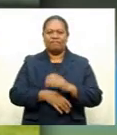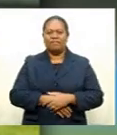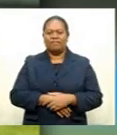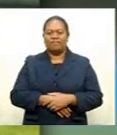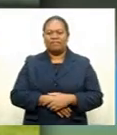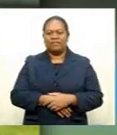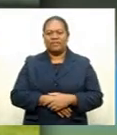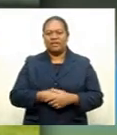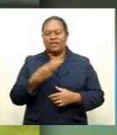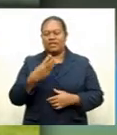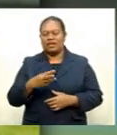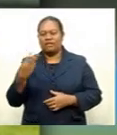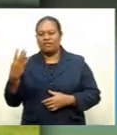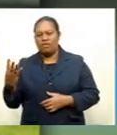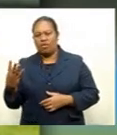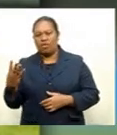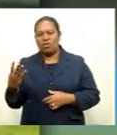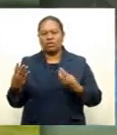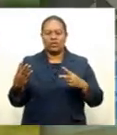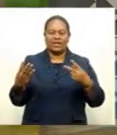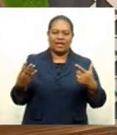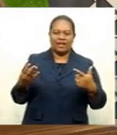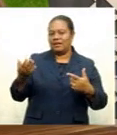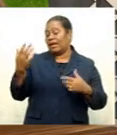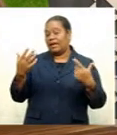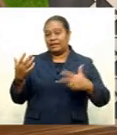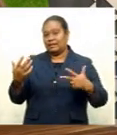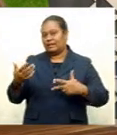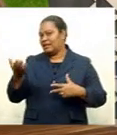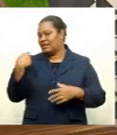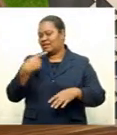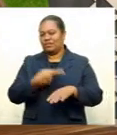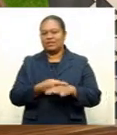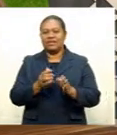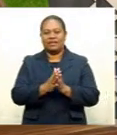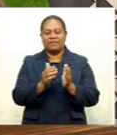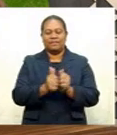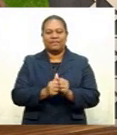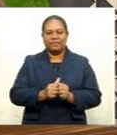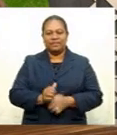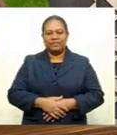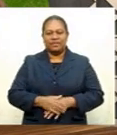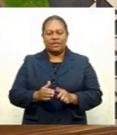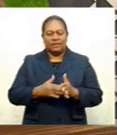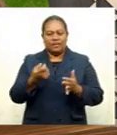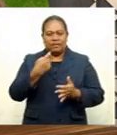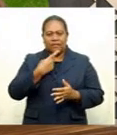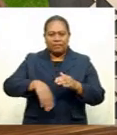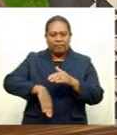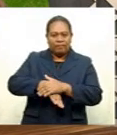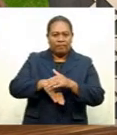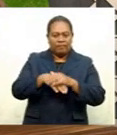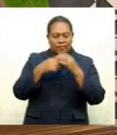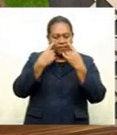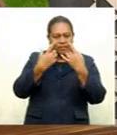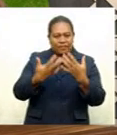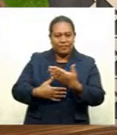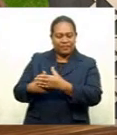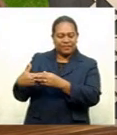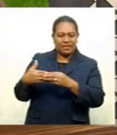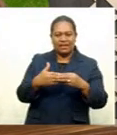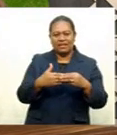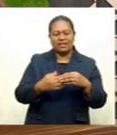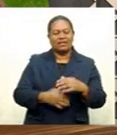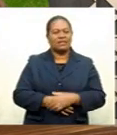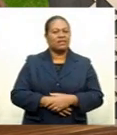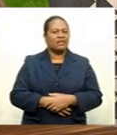Mary's 34-18 last weekend. England's 1-0 win against the Czech Republic sets them as leaders of Group D